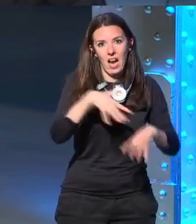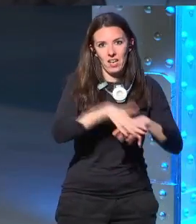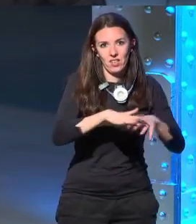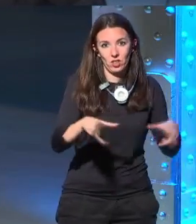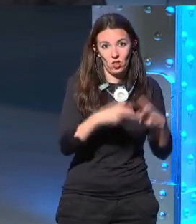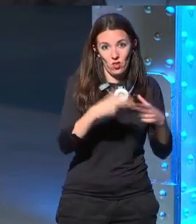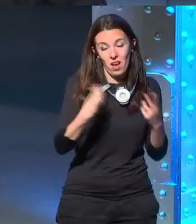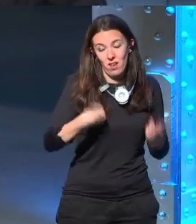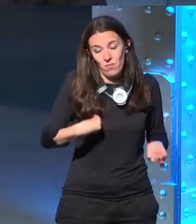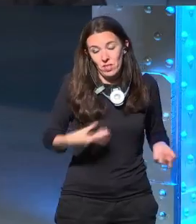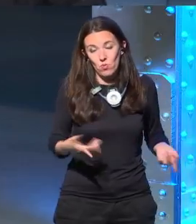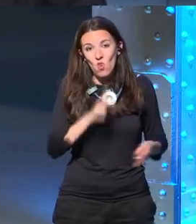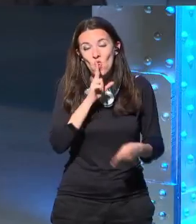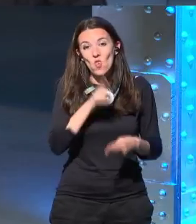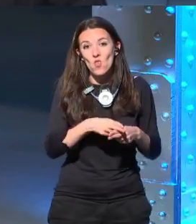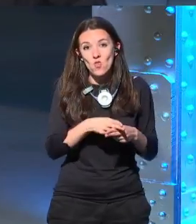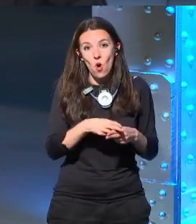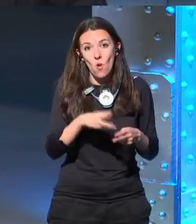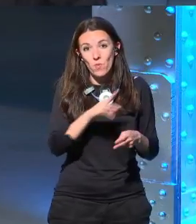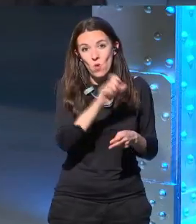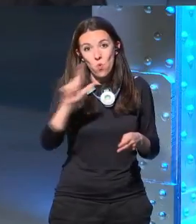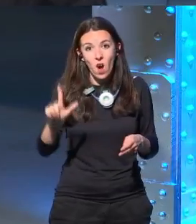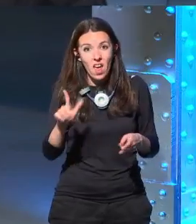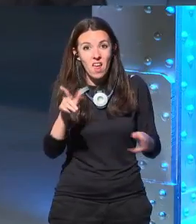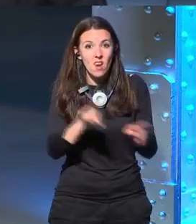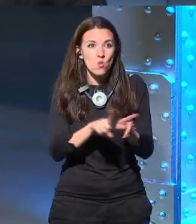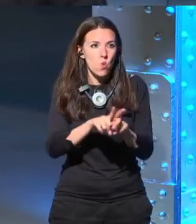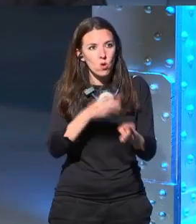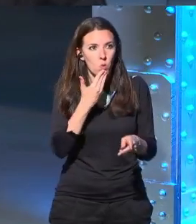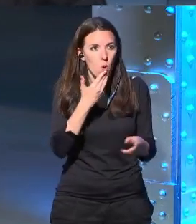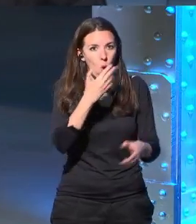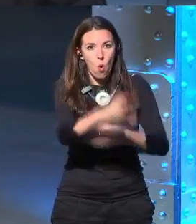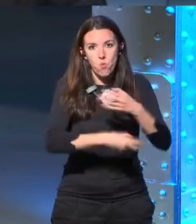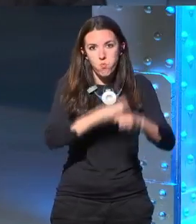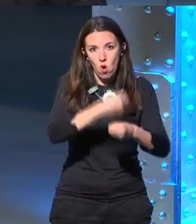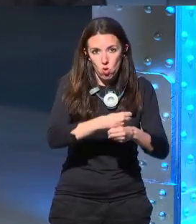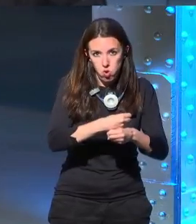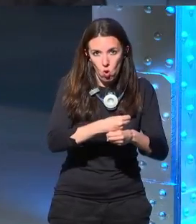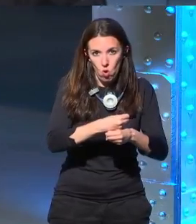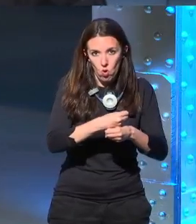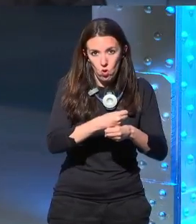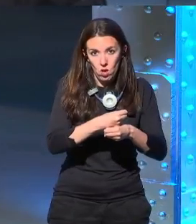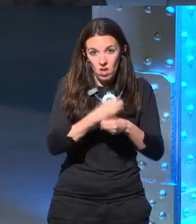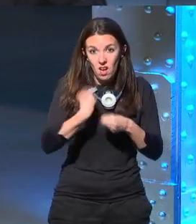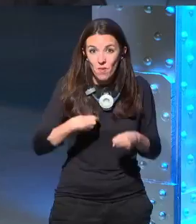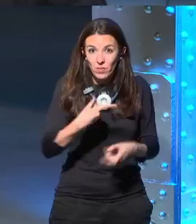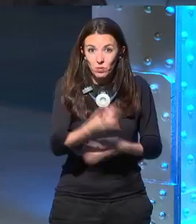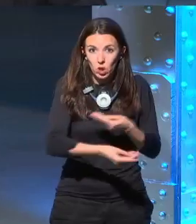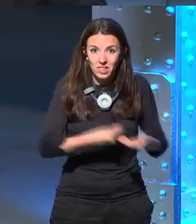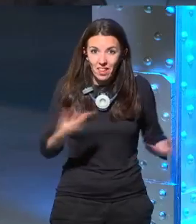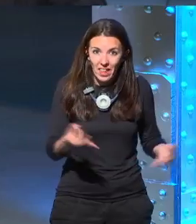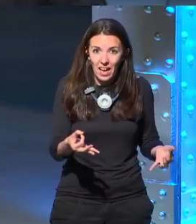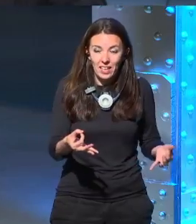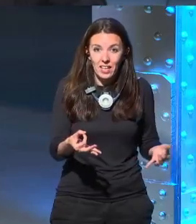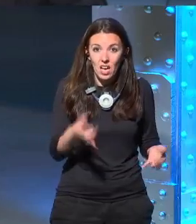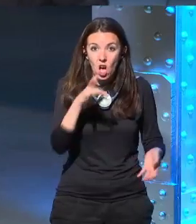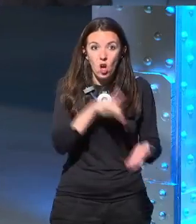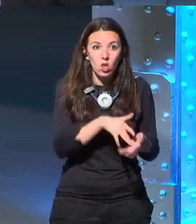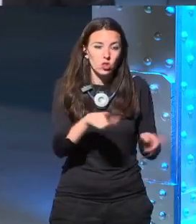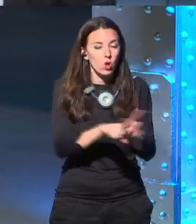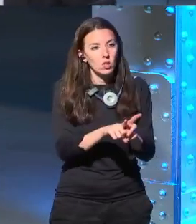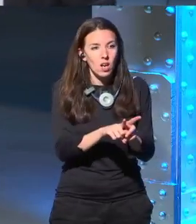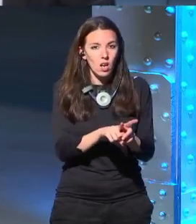enough to remember it. It was done by Stuart Brand in the United States. It actually stood for the Whole Earth Electronic Link, because he had made the Whole Earth